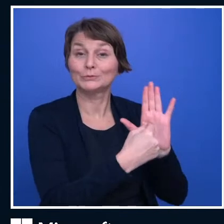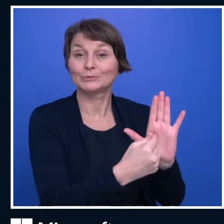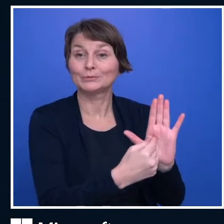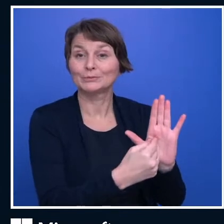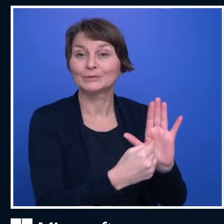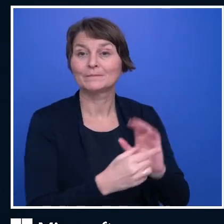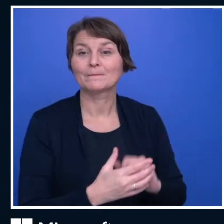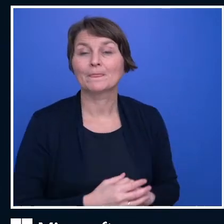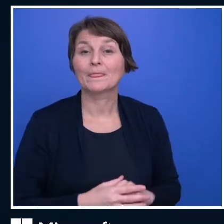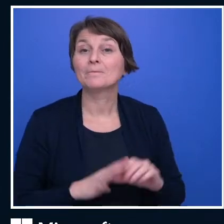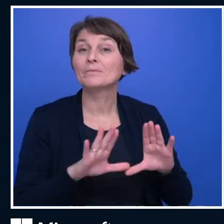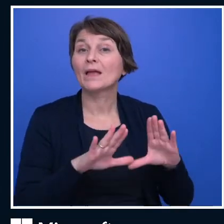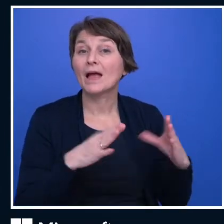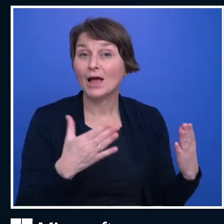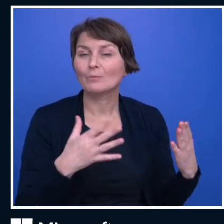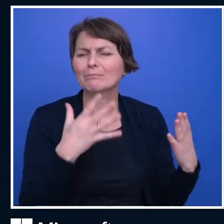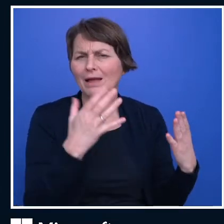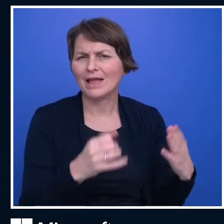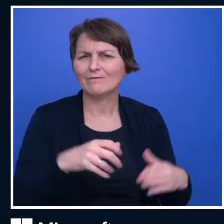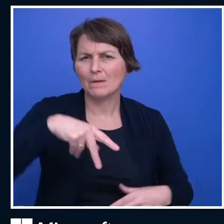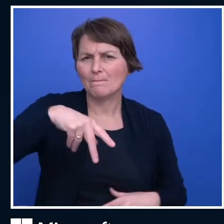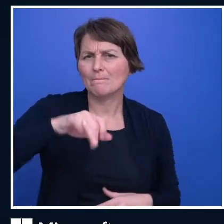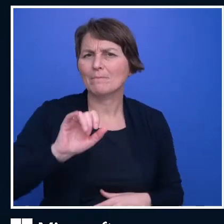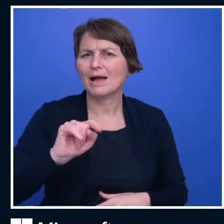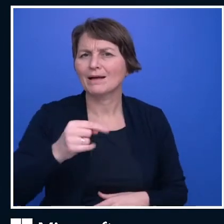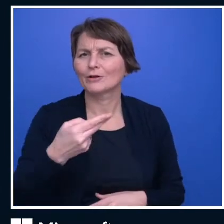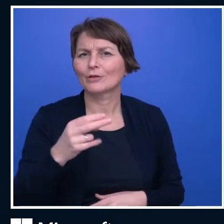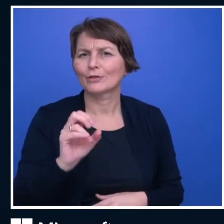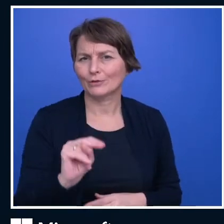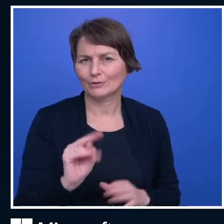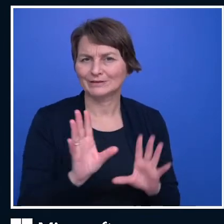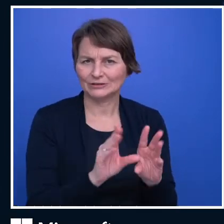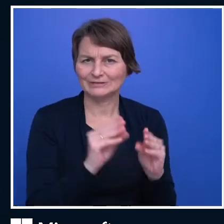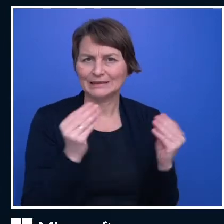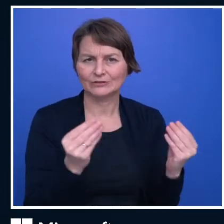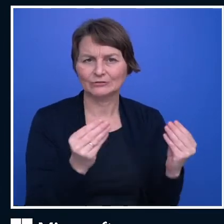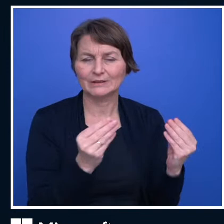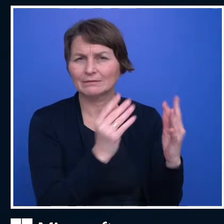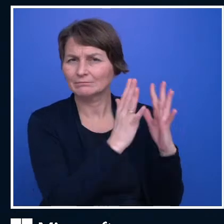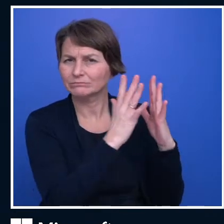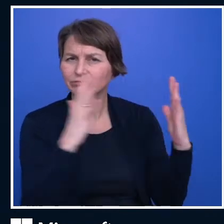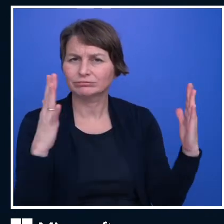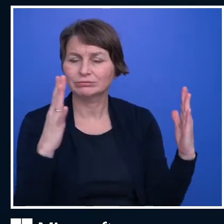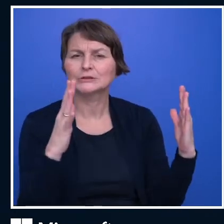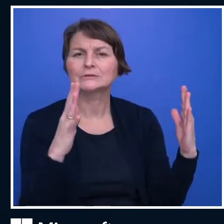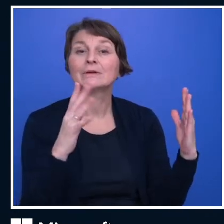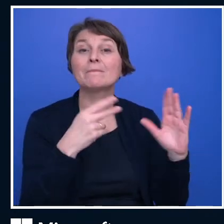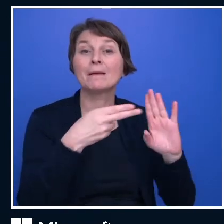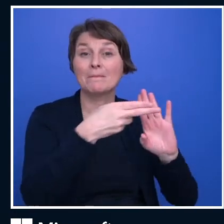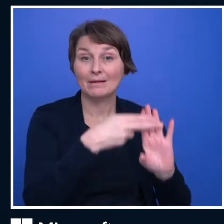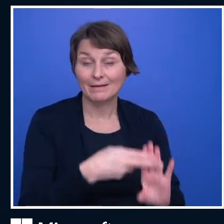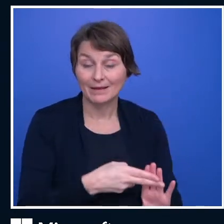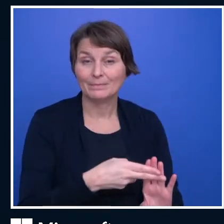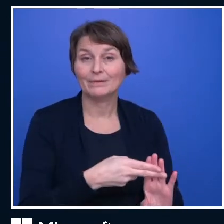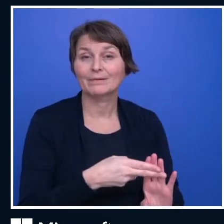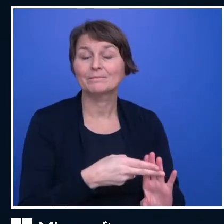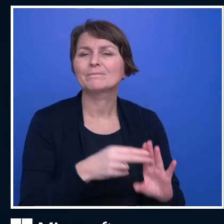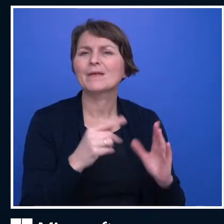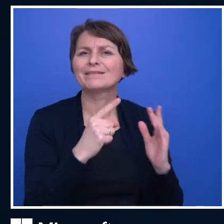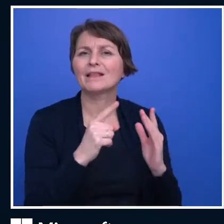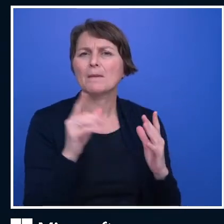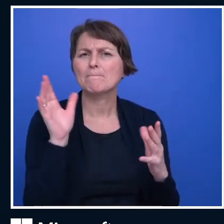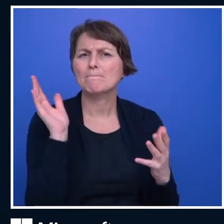Python dictionary. We have mapping, MFCC, and labels as the keys. And mapping would